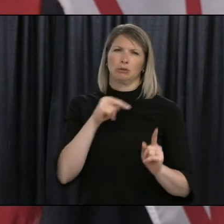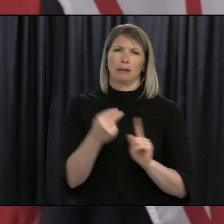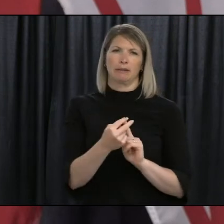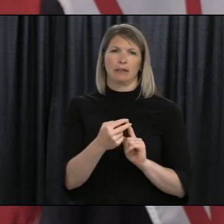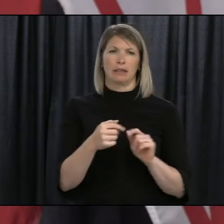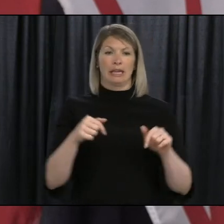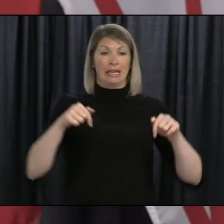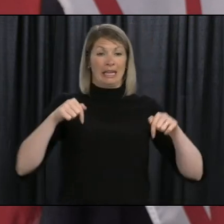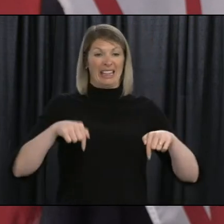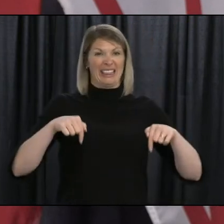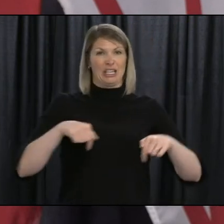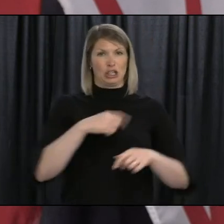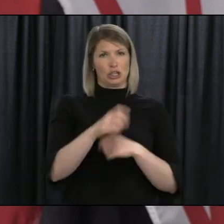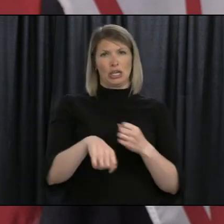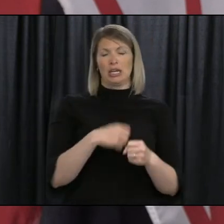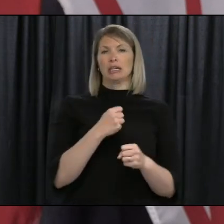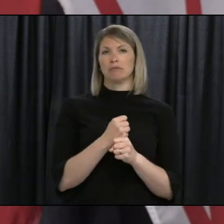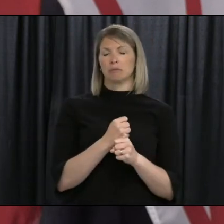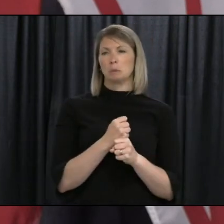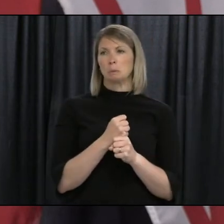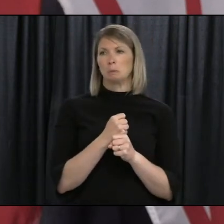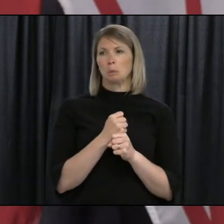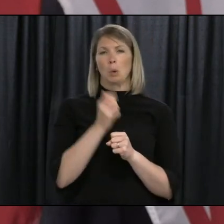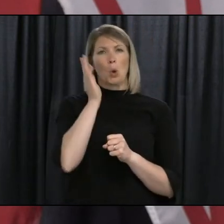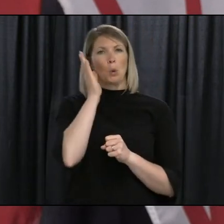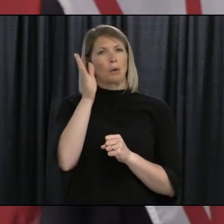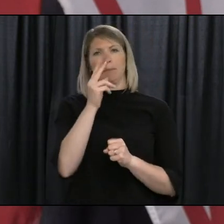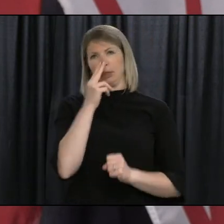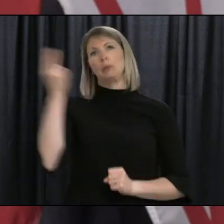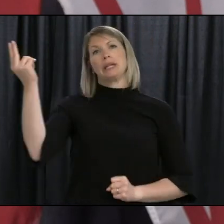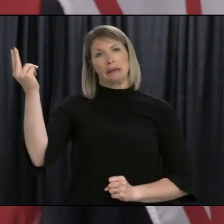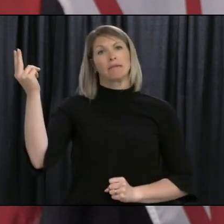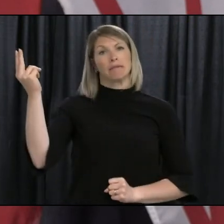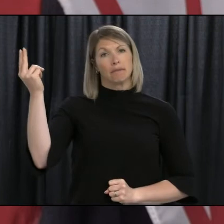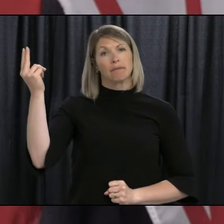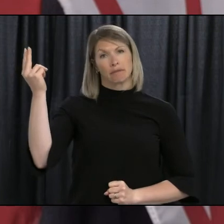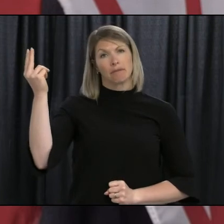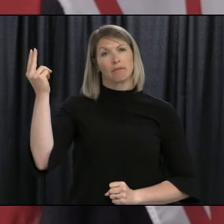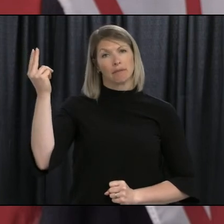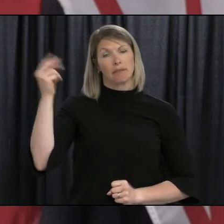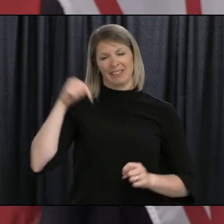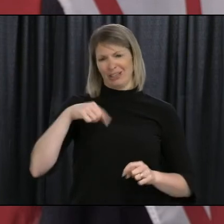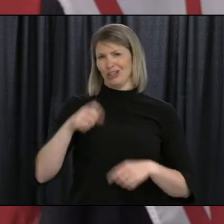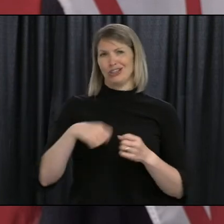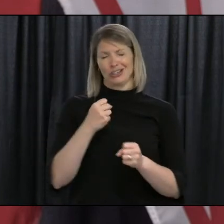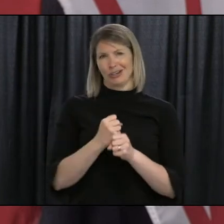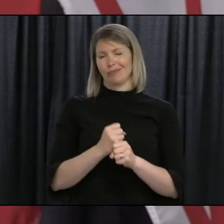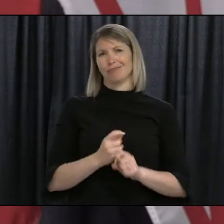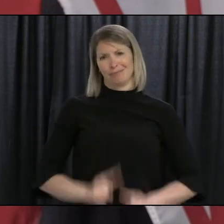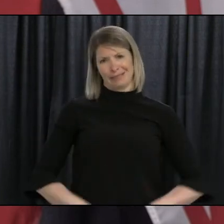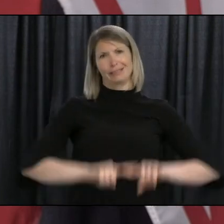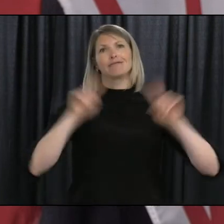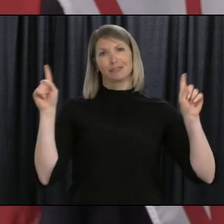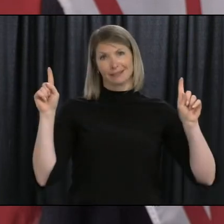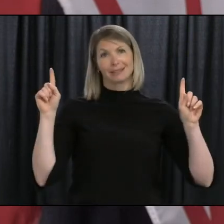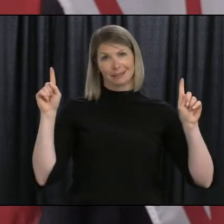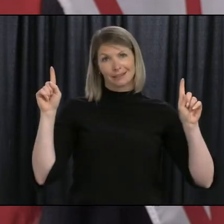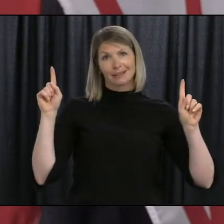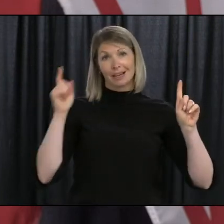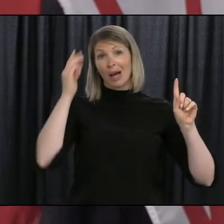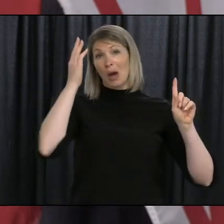an anomaly based on the fact that we're still very much dealing with the global pandemic, and we're still